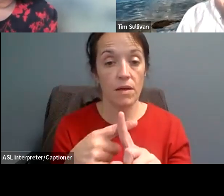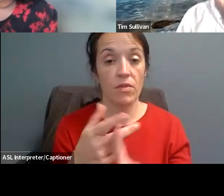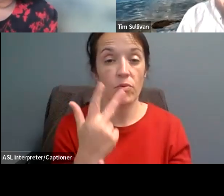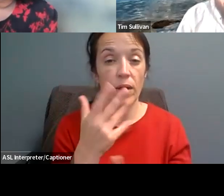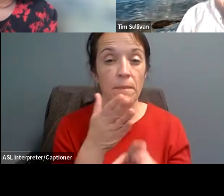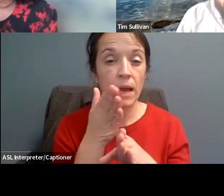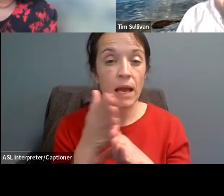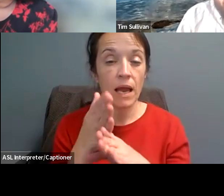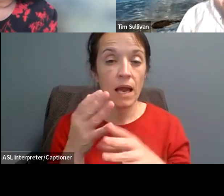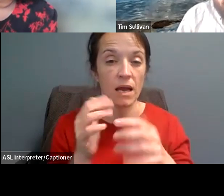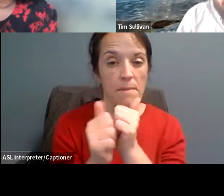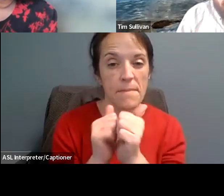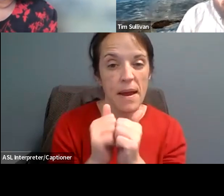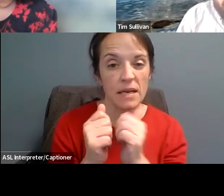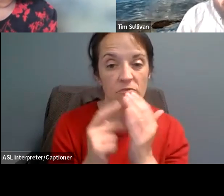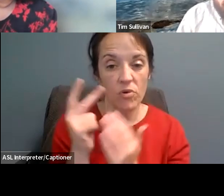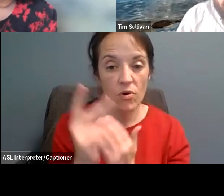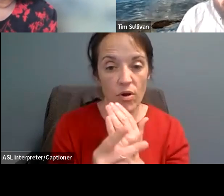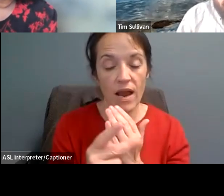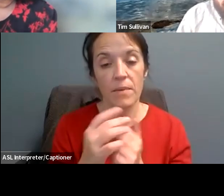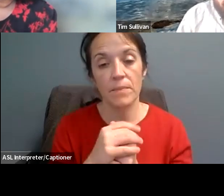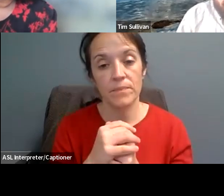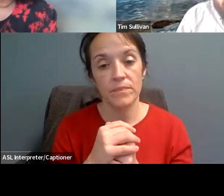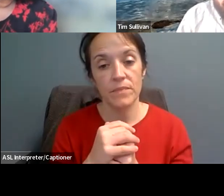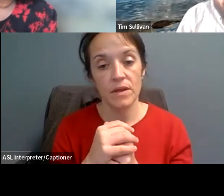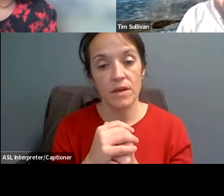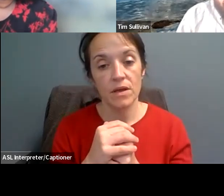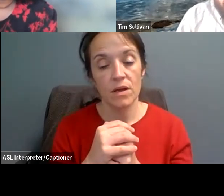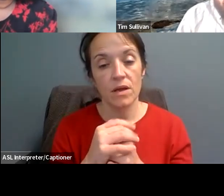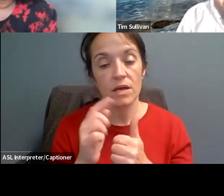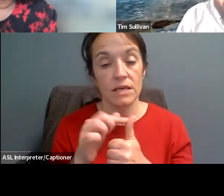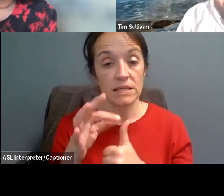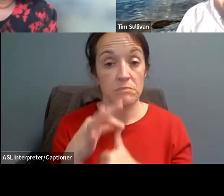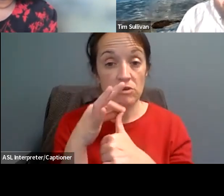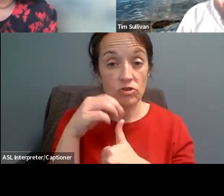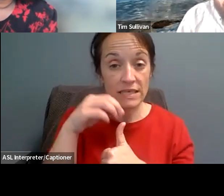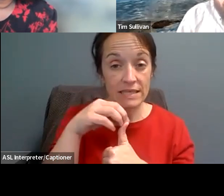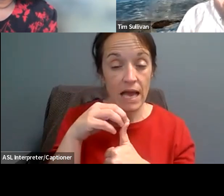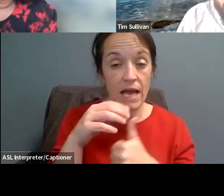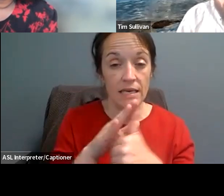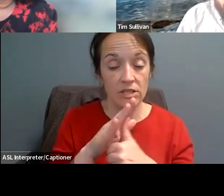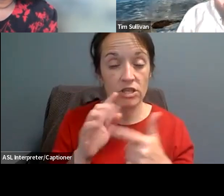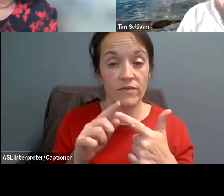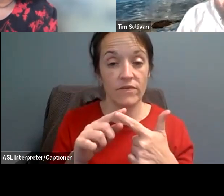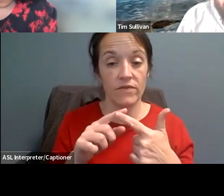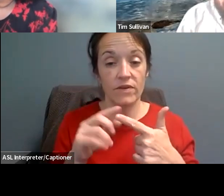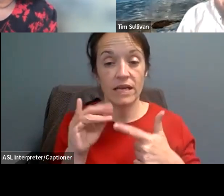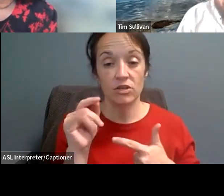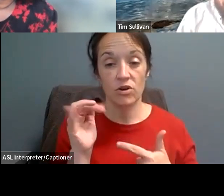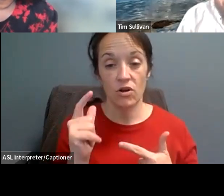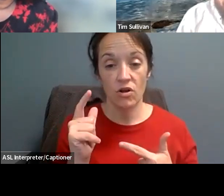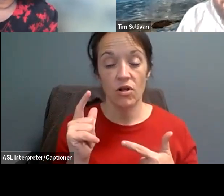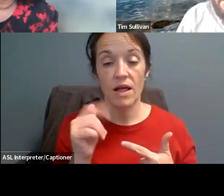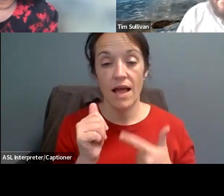competitive programs: Specialty Crop Research Initiative, the Urban Indoor and Emerging Ag Program, and then the Data